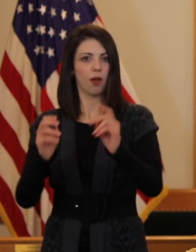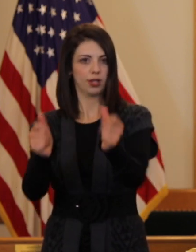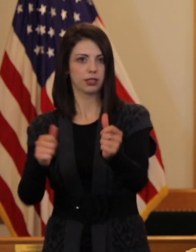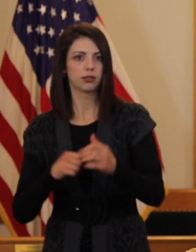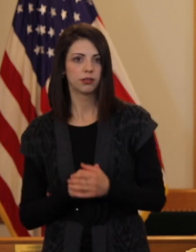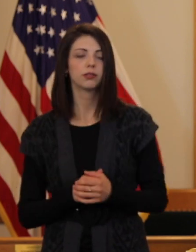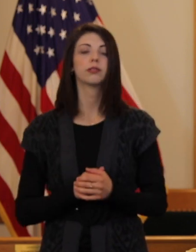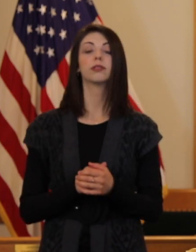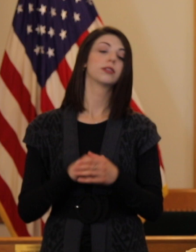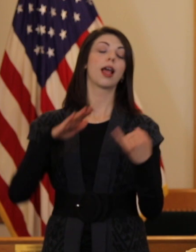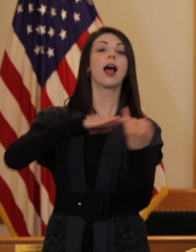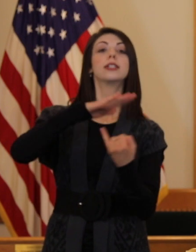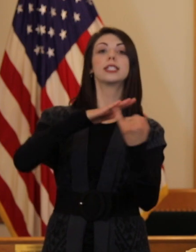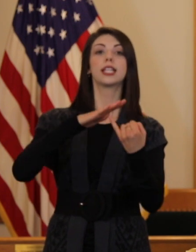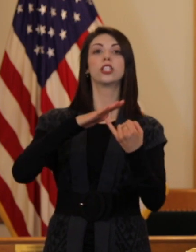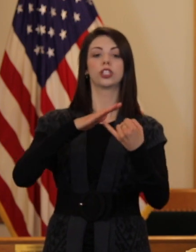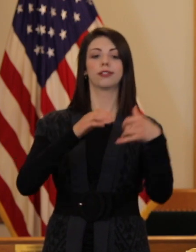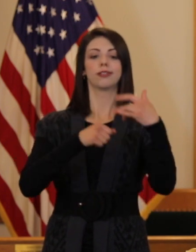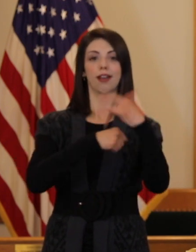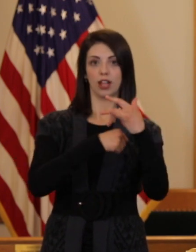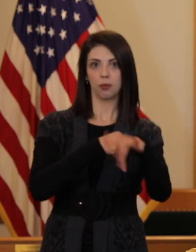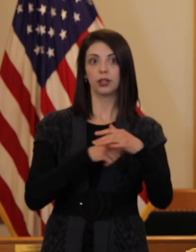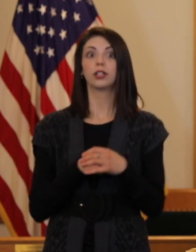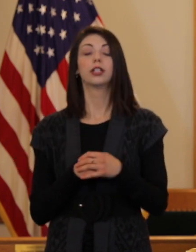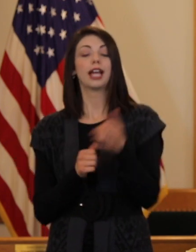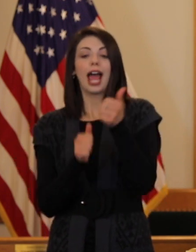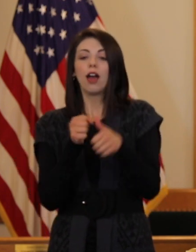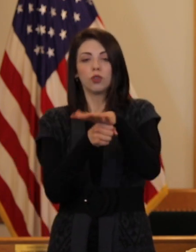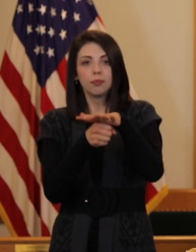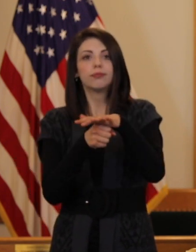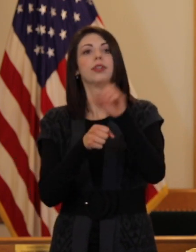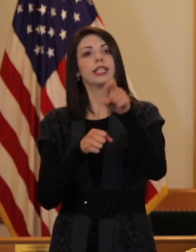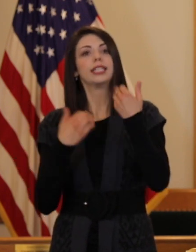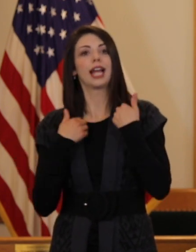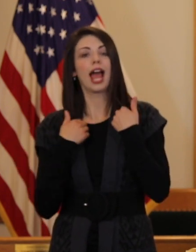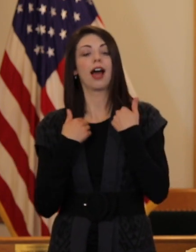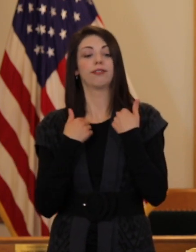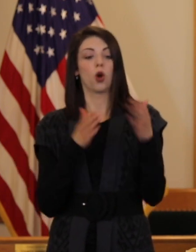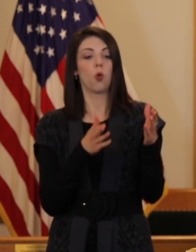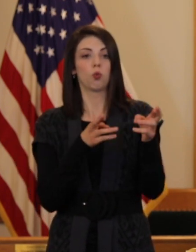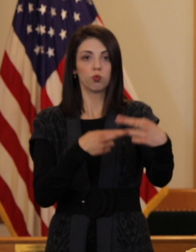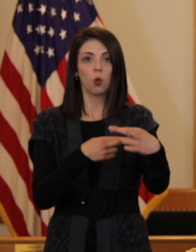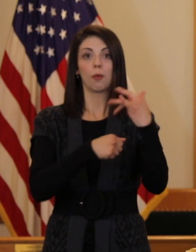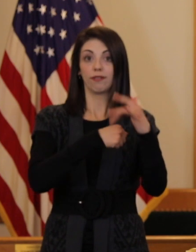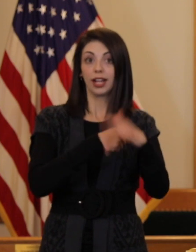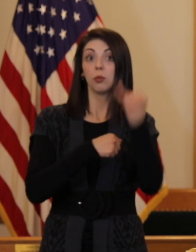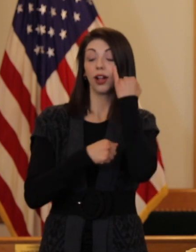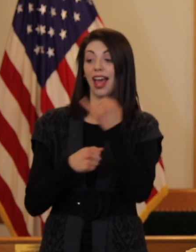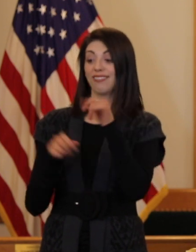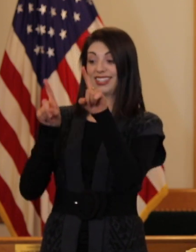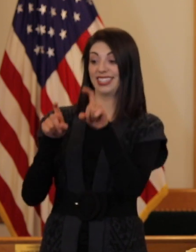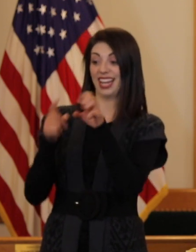Isolation facilities. Regions must present plans to have rooms available for people who test positive for COVID-19 and who